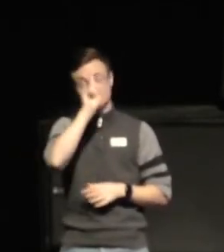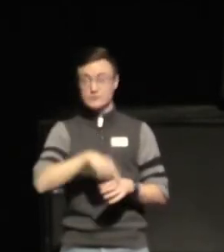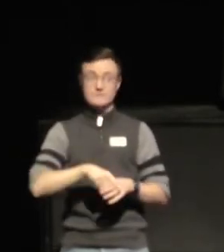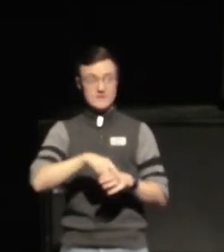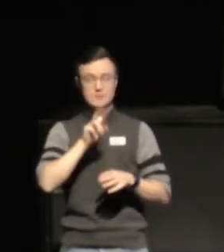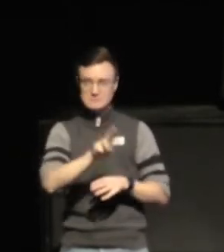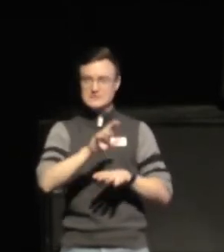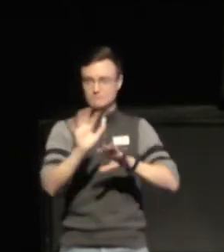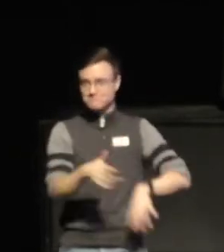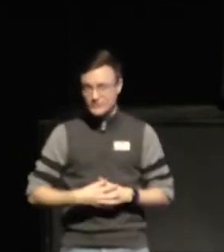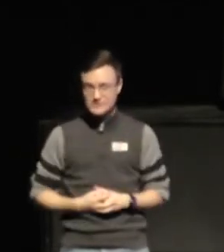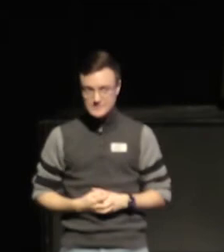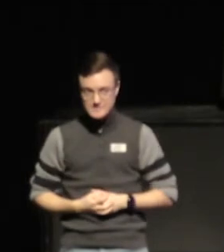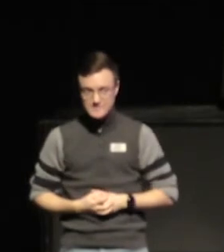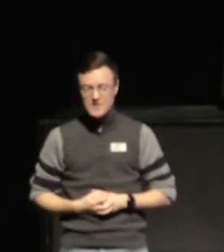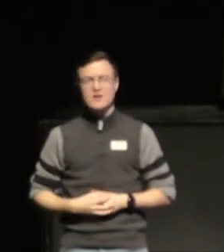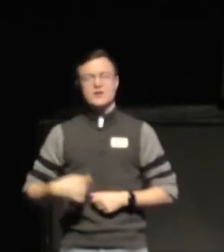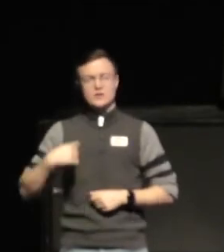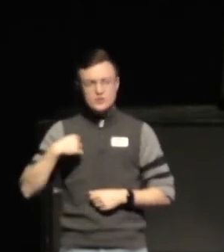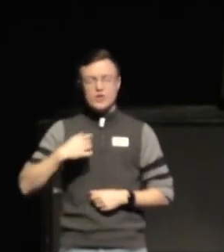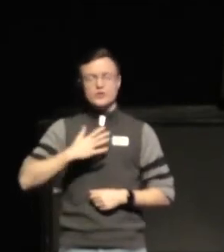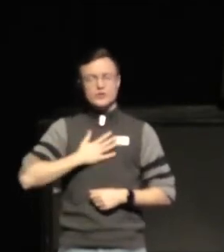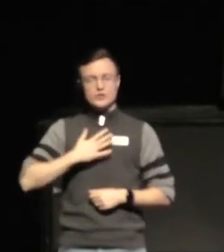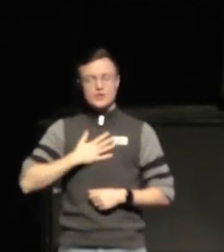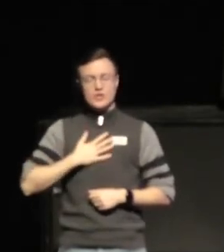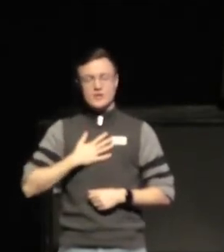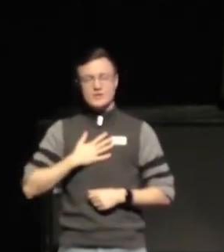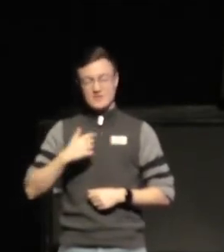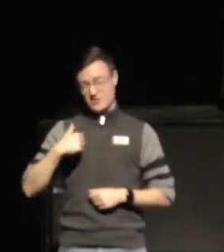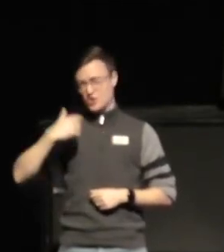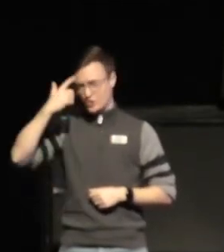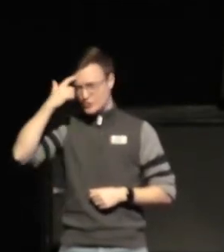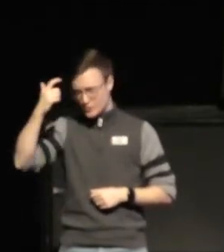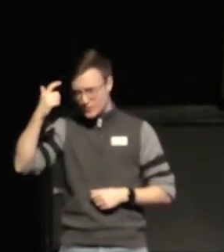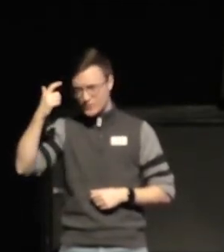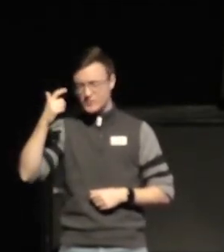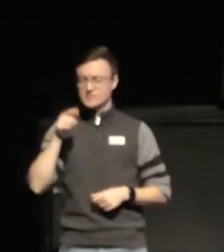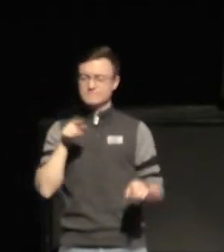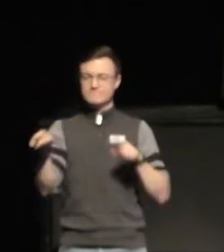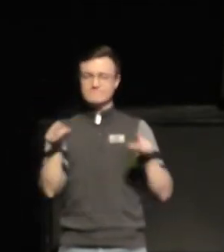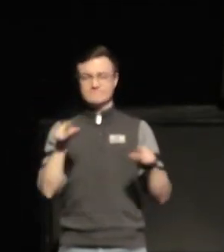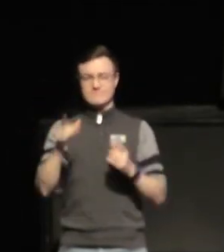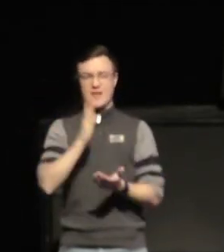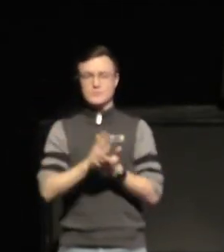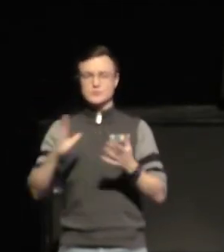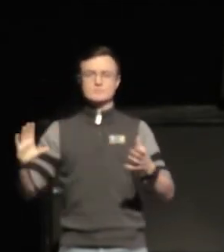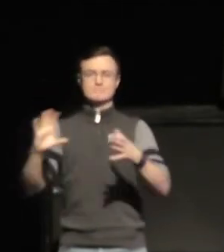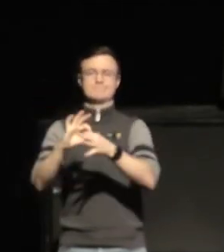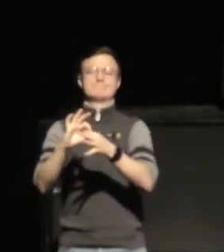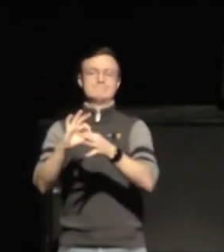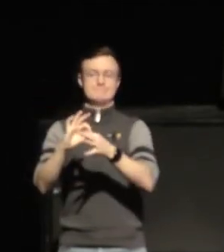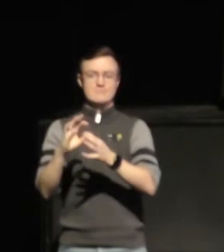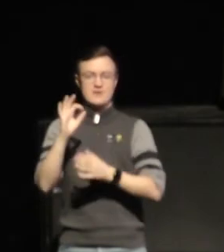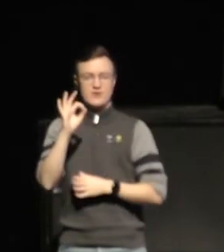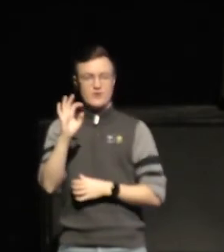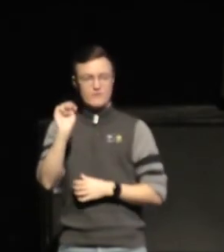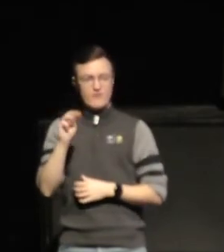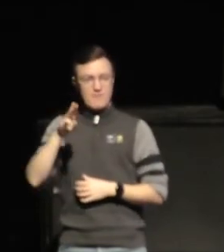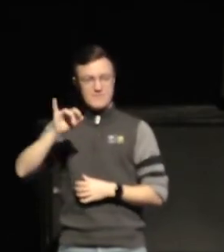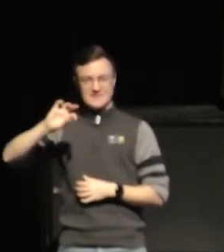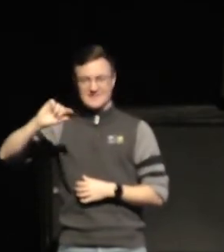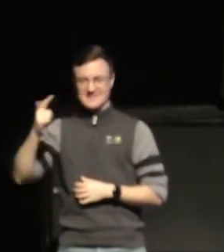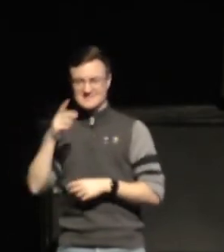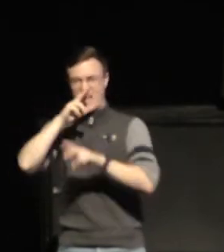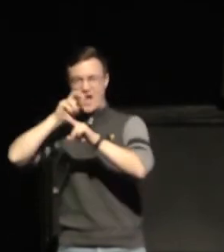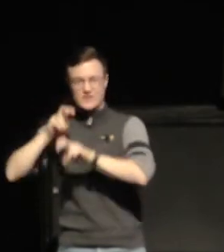produce food, and so I think that there's some clear linkages between the